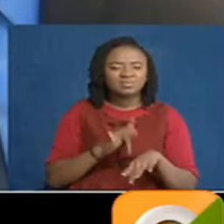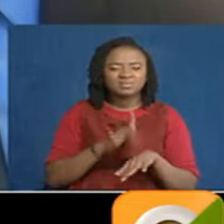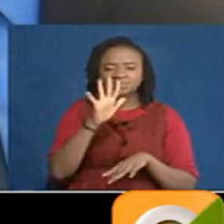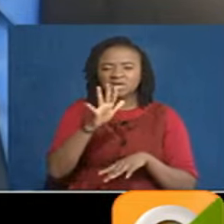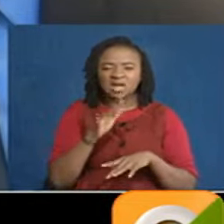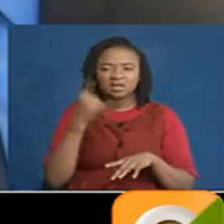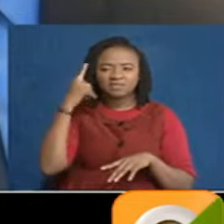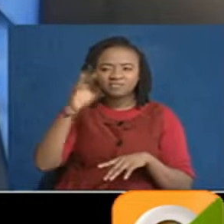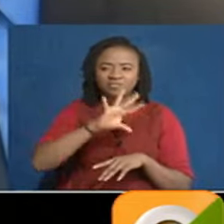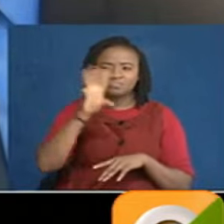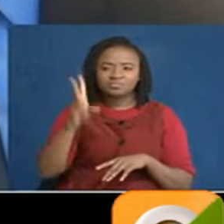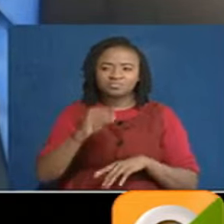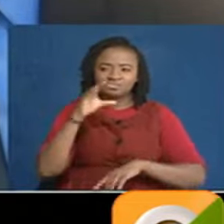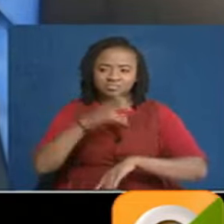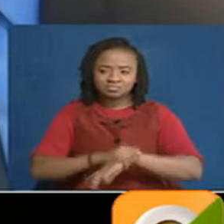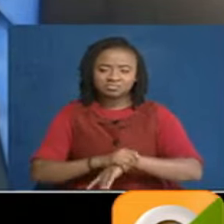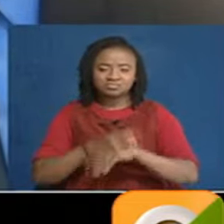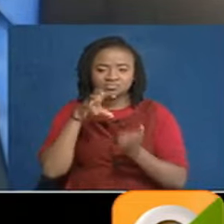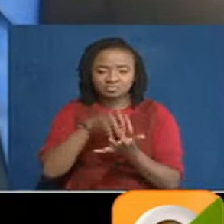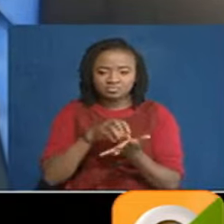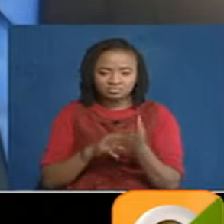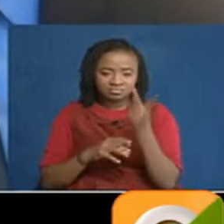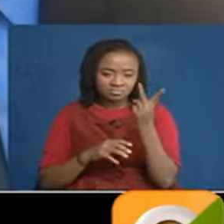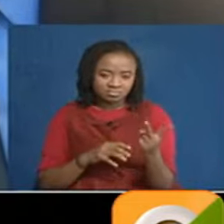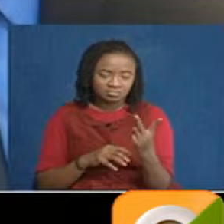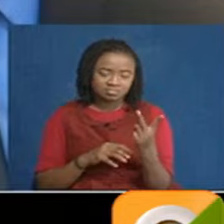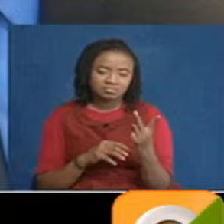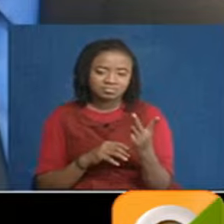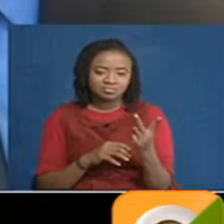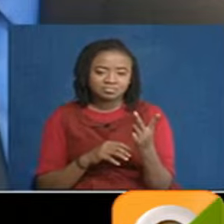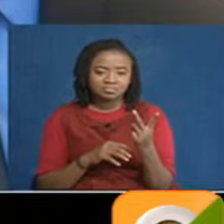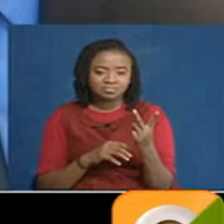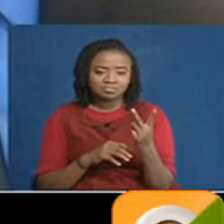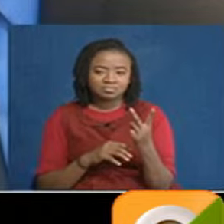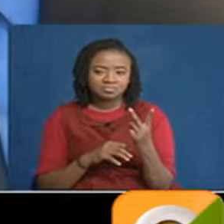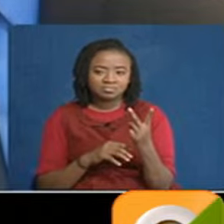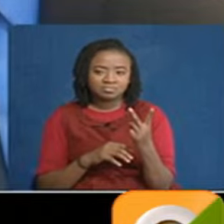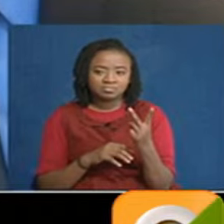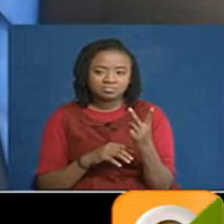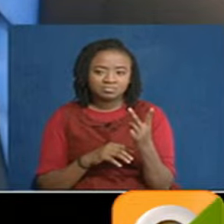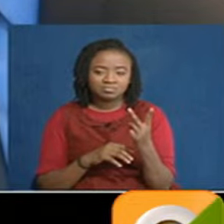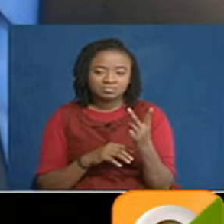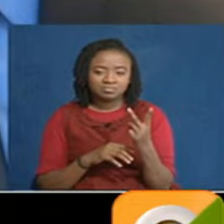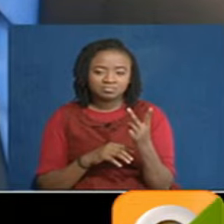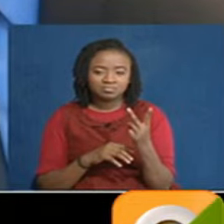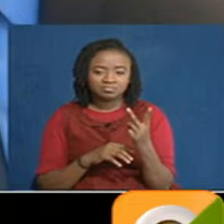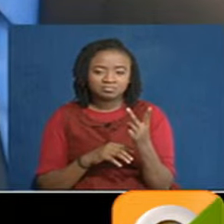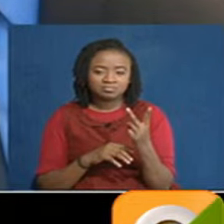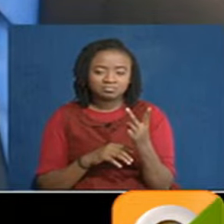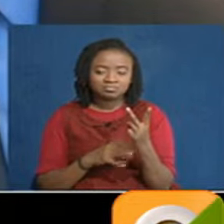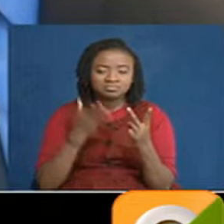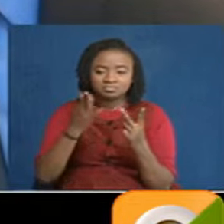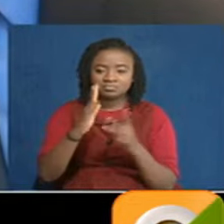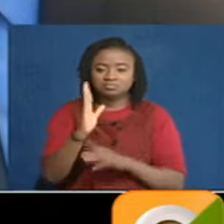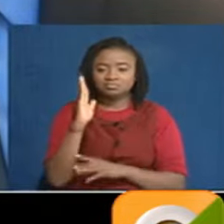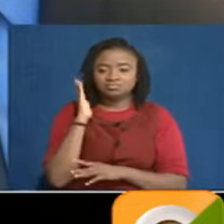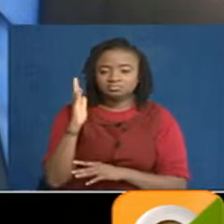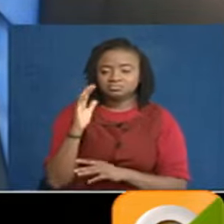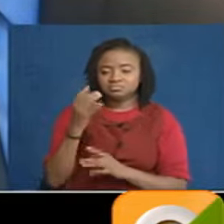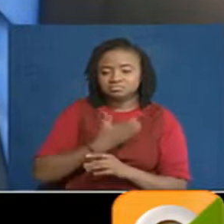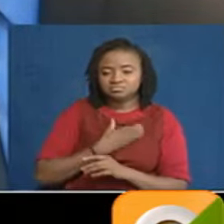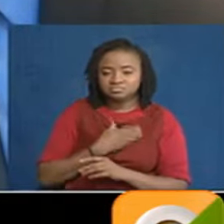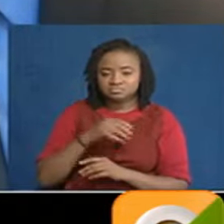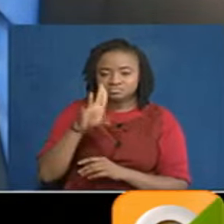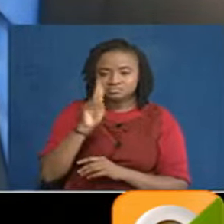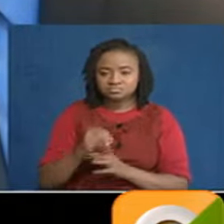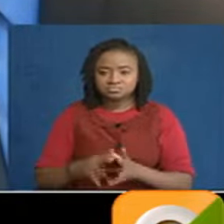Africa to be awarded two seats as proposed by President Joe Biden on the UN Security Council, permanent